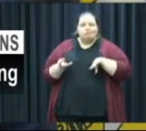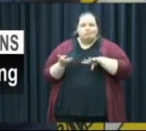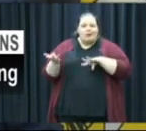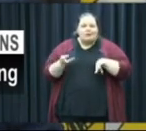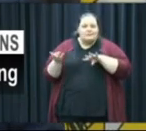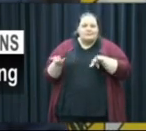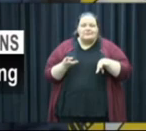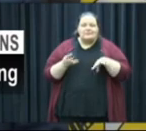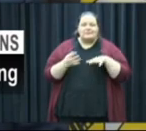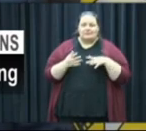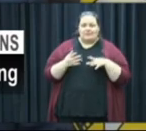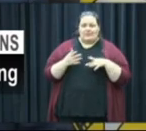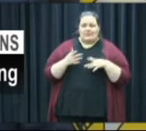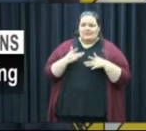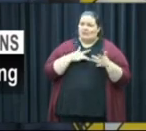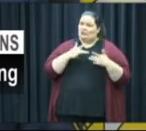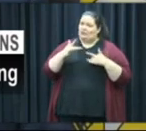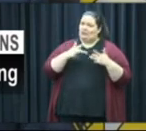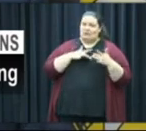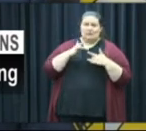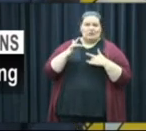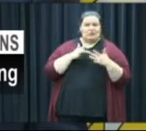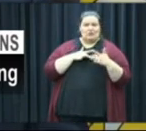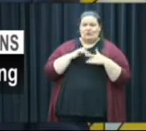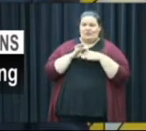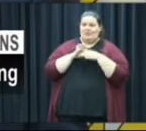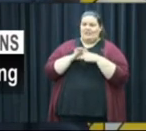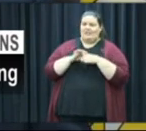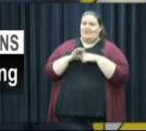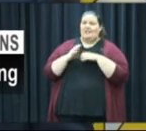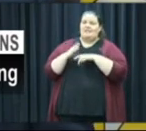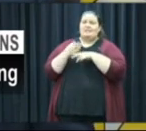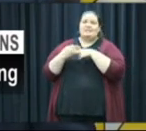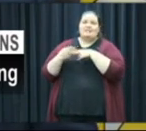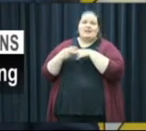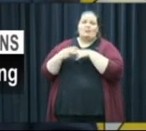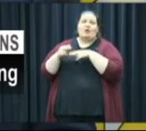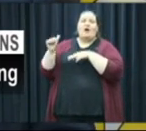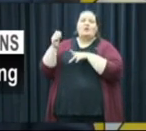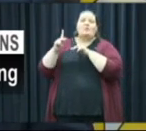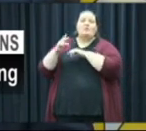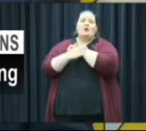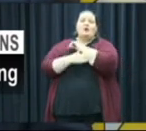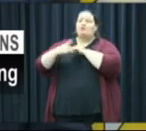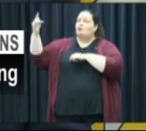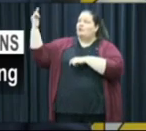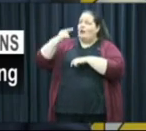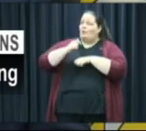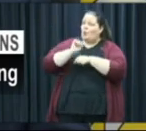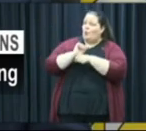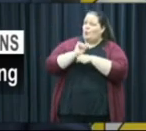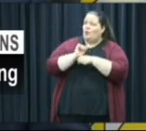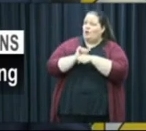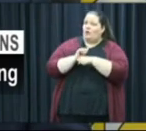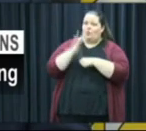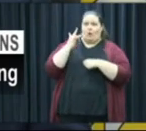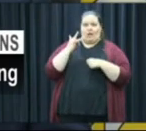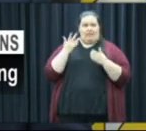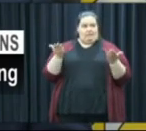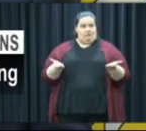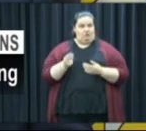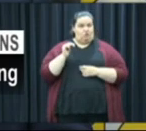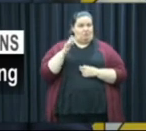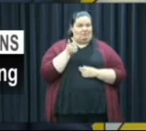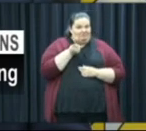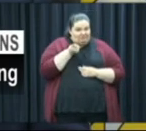is still expressing concerns about accepting temporary foreign workers given just how few COVID cases remain in